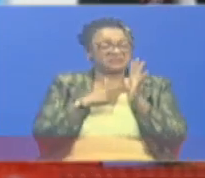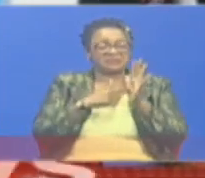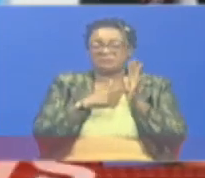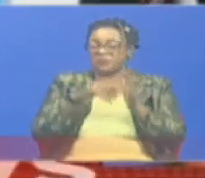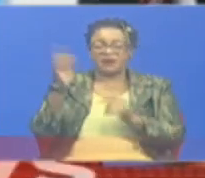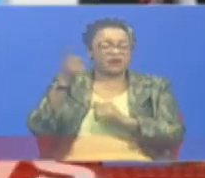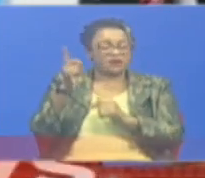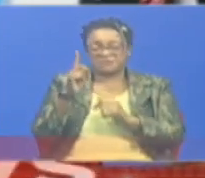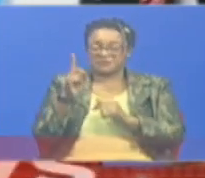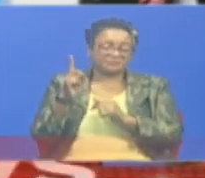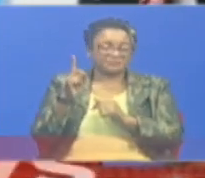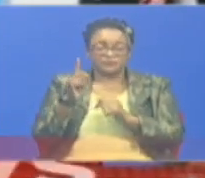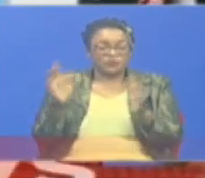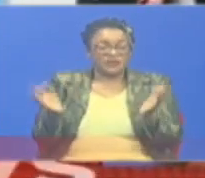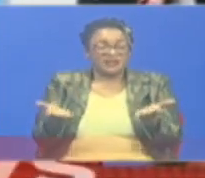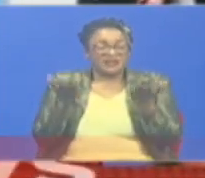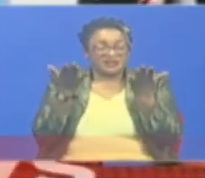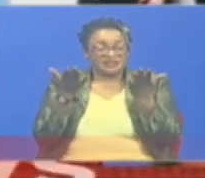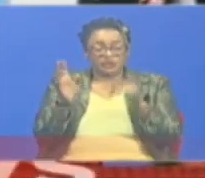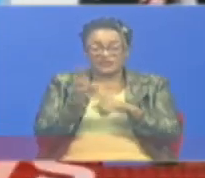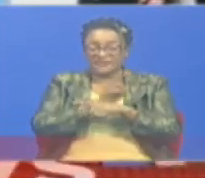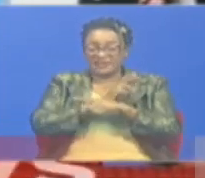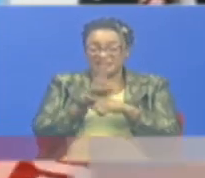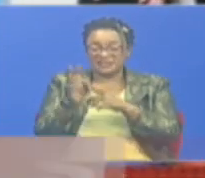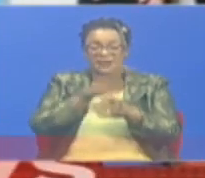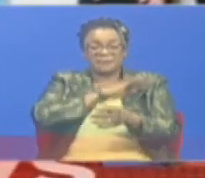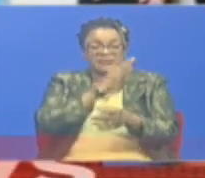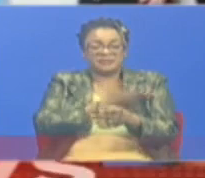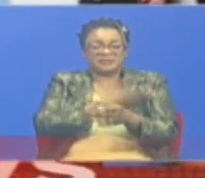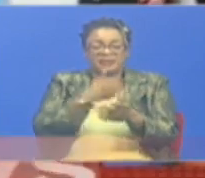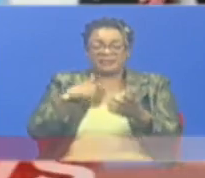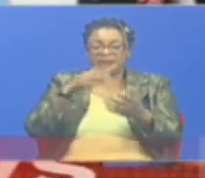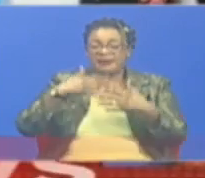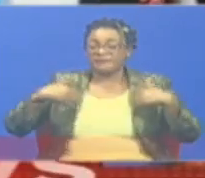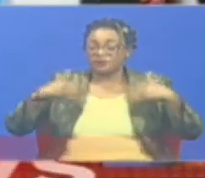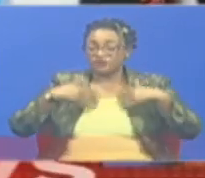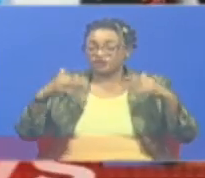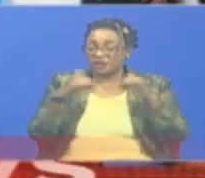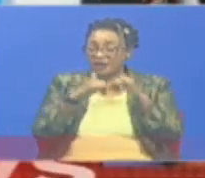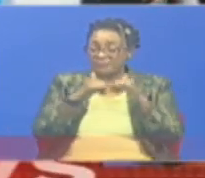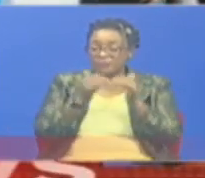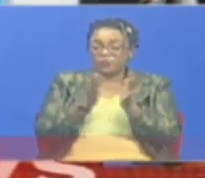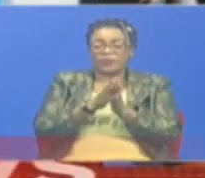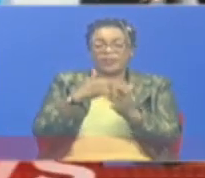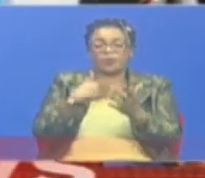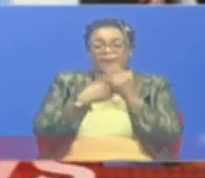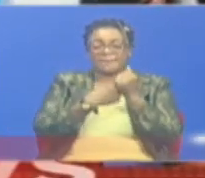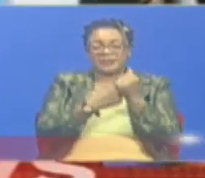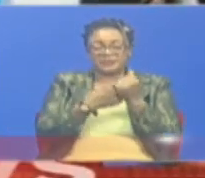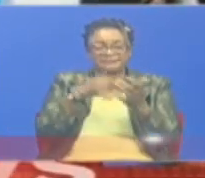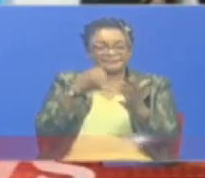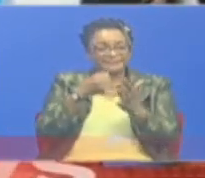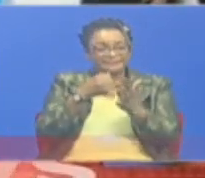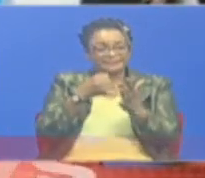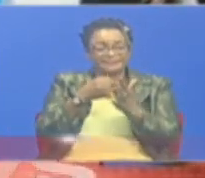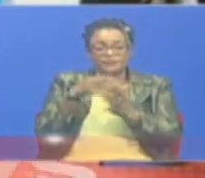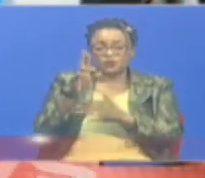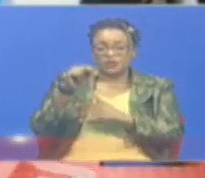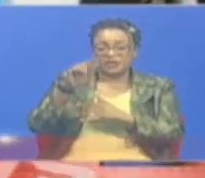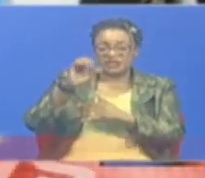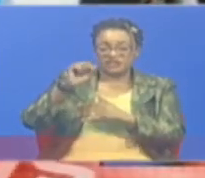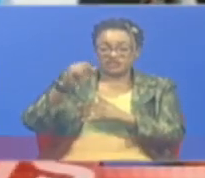have also enhanced our surveillance capacity in the refugee camps, together with our partners, including